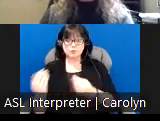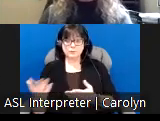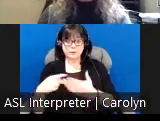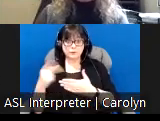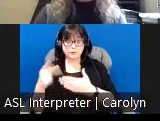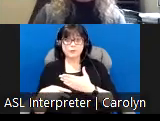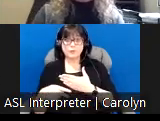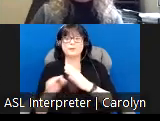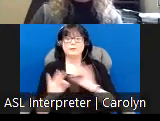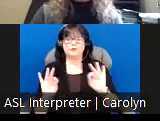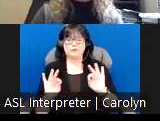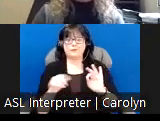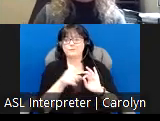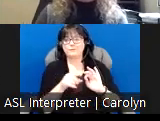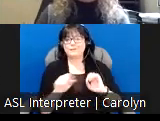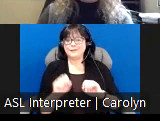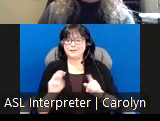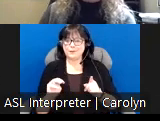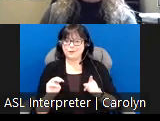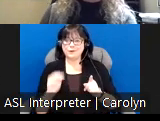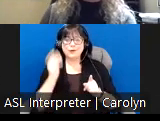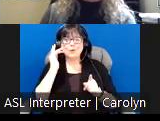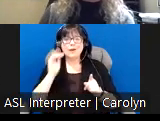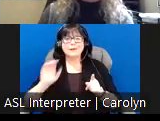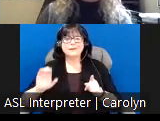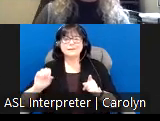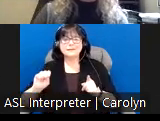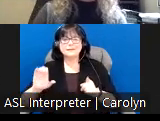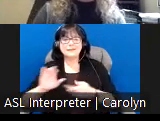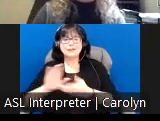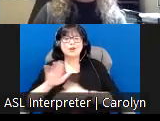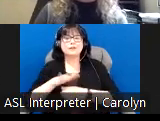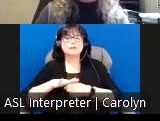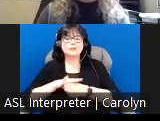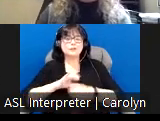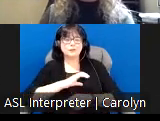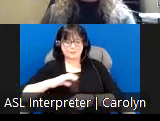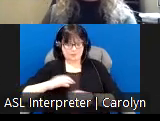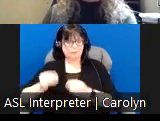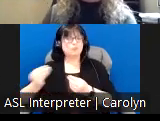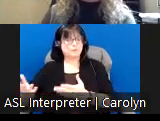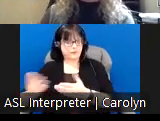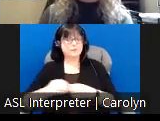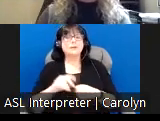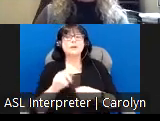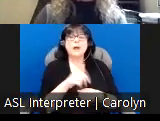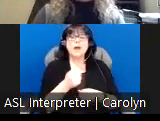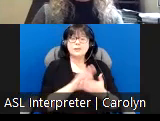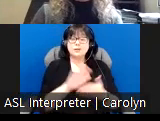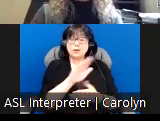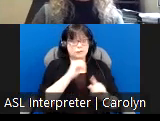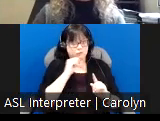part of the support provided by the College Sector Committee. Other college users outside of college LBS